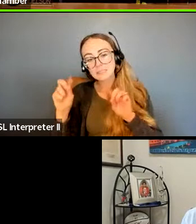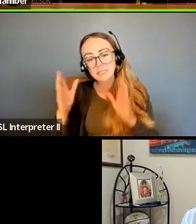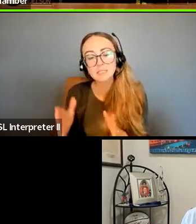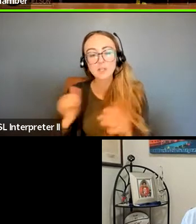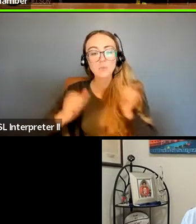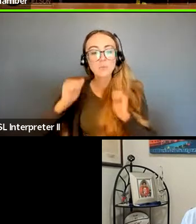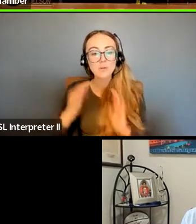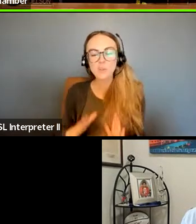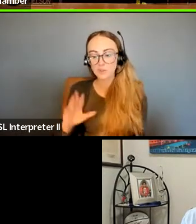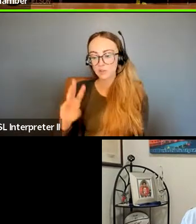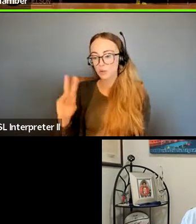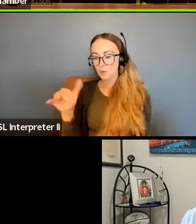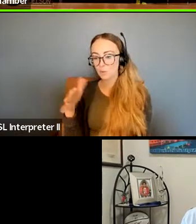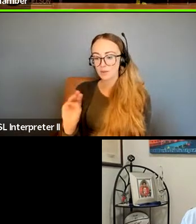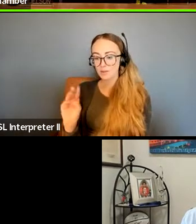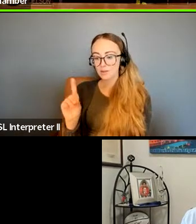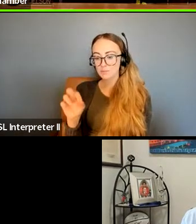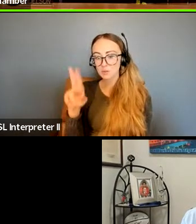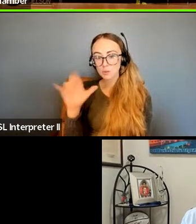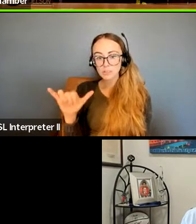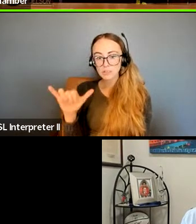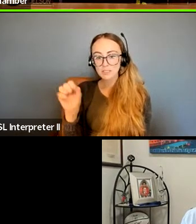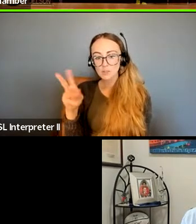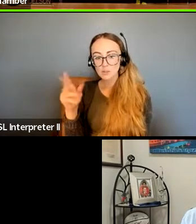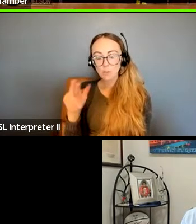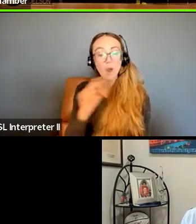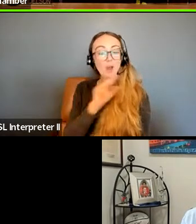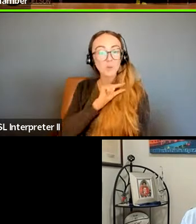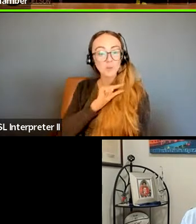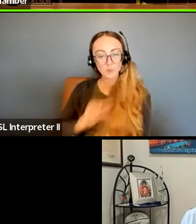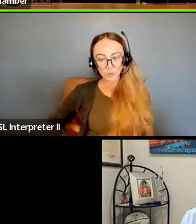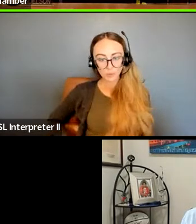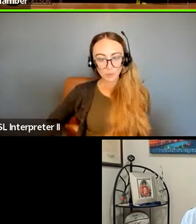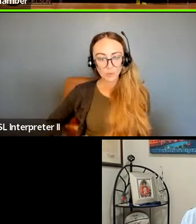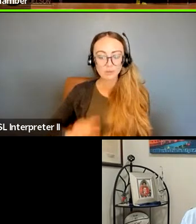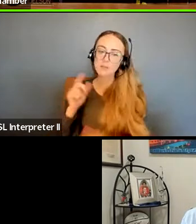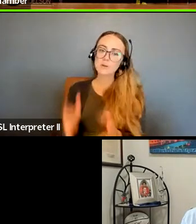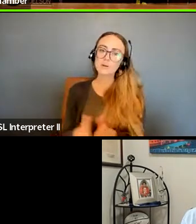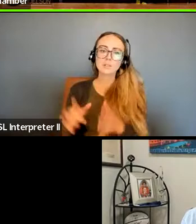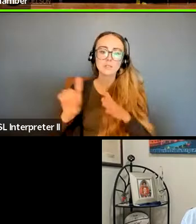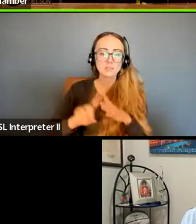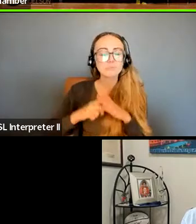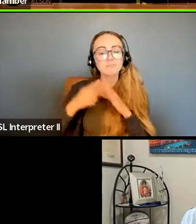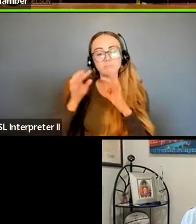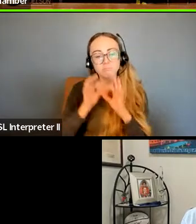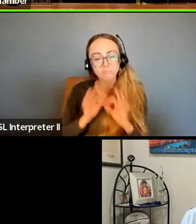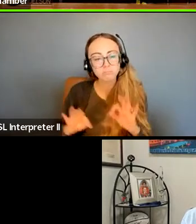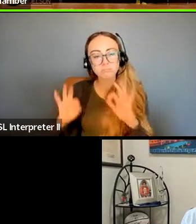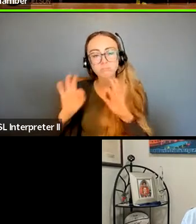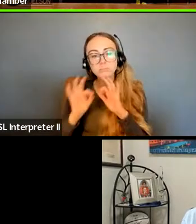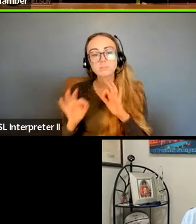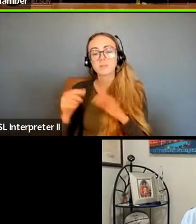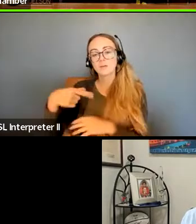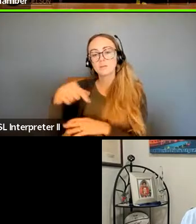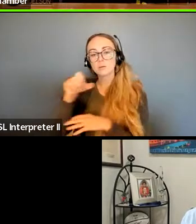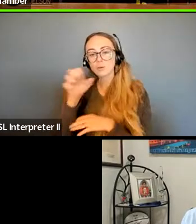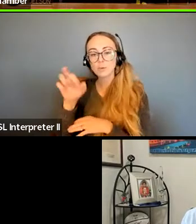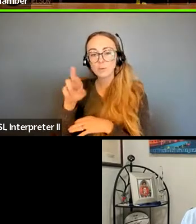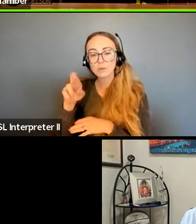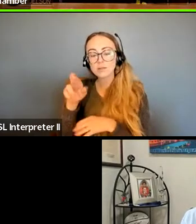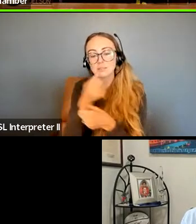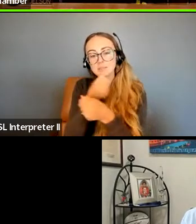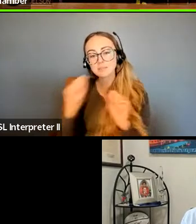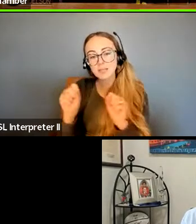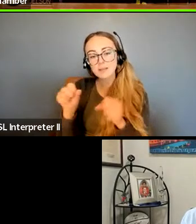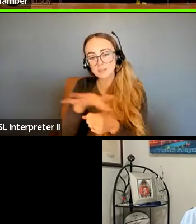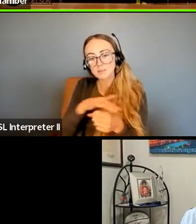William Dorsey Swan, the Queen, was instrumental in the birth and expansion of queer safe spaces where